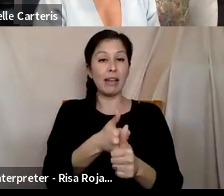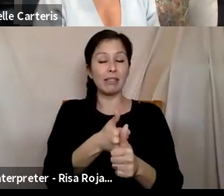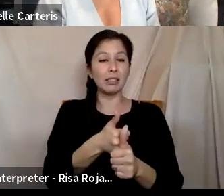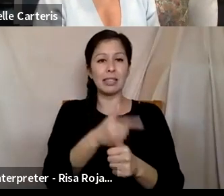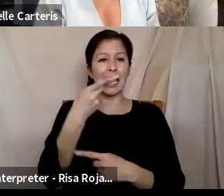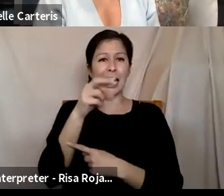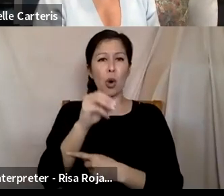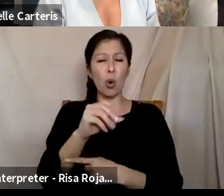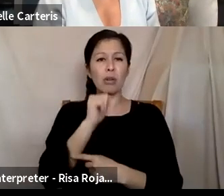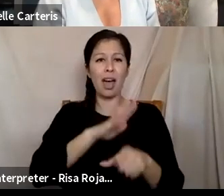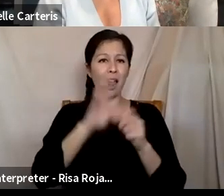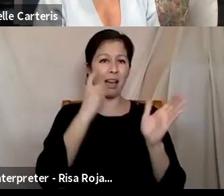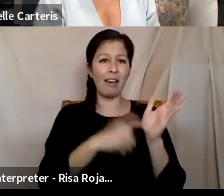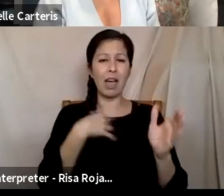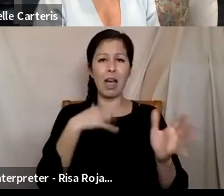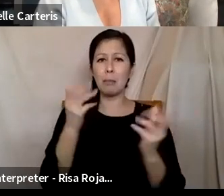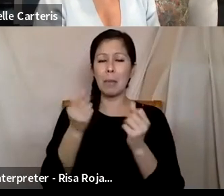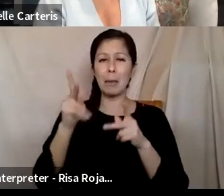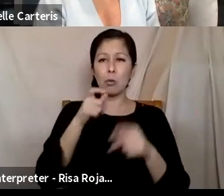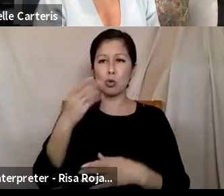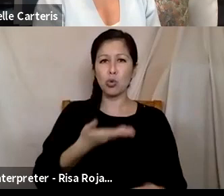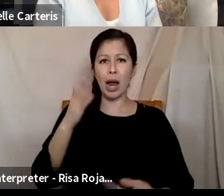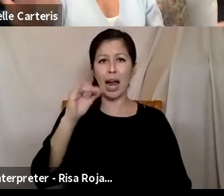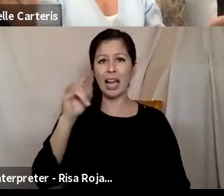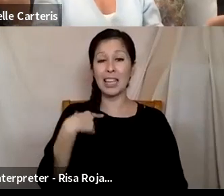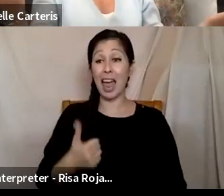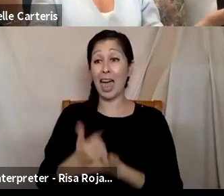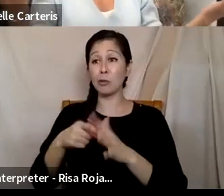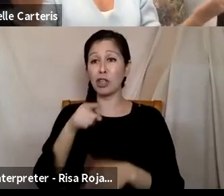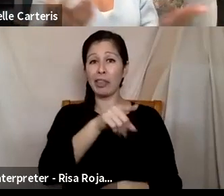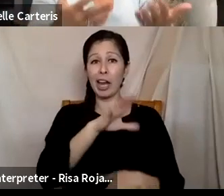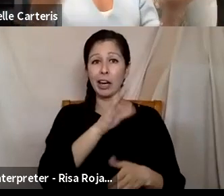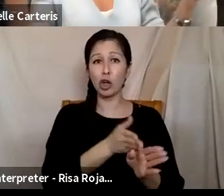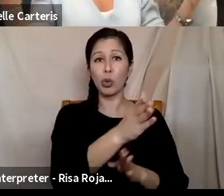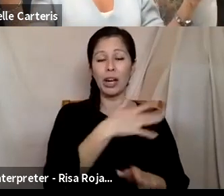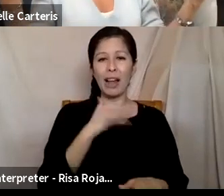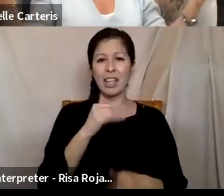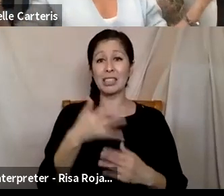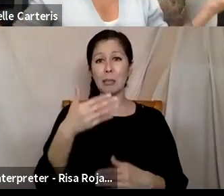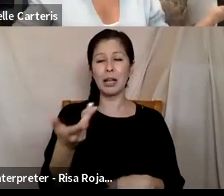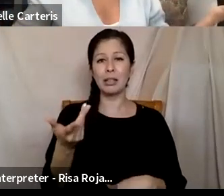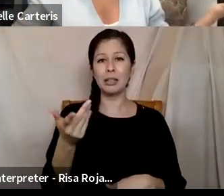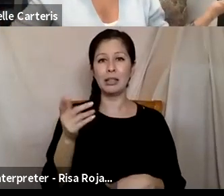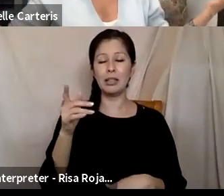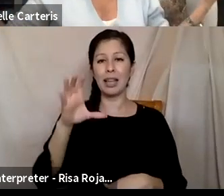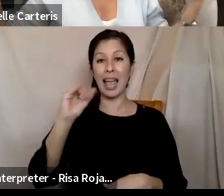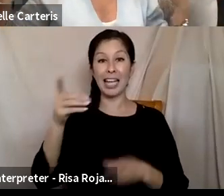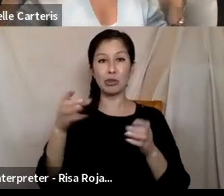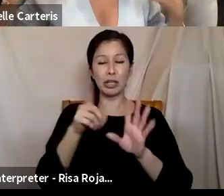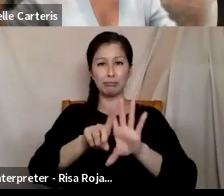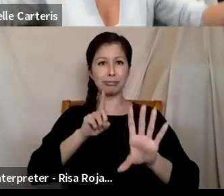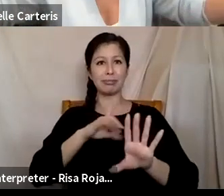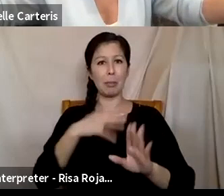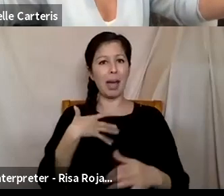I've talked to so many people in casting who said, you know, I helped to start so-and-so's career. And I feel like sometimes I disappeared into the backdrop, and